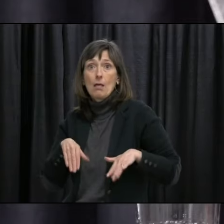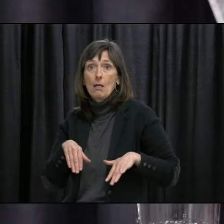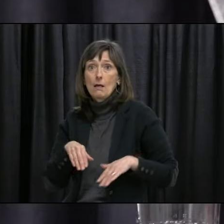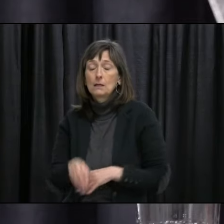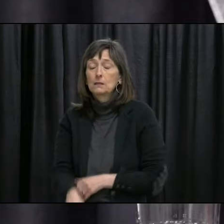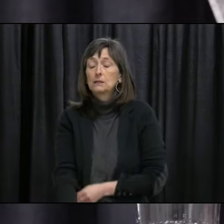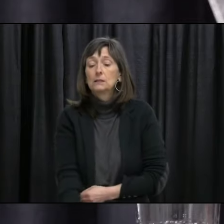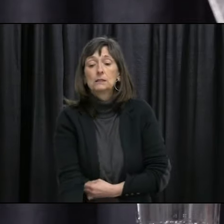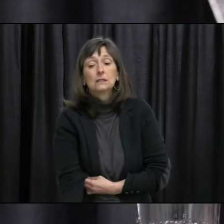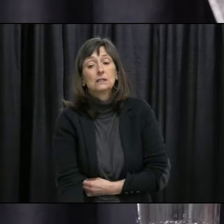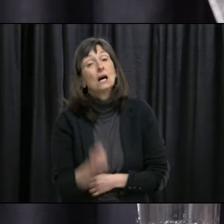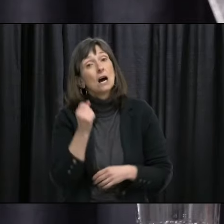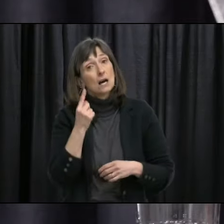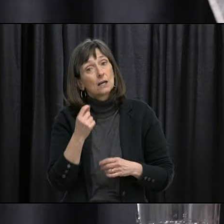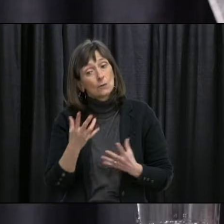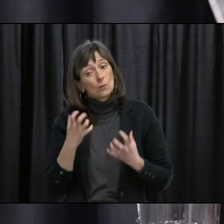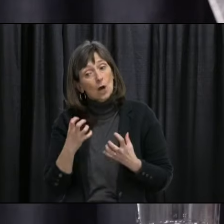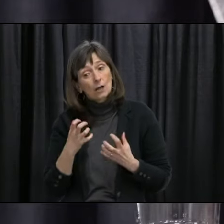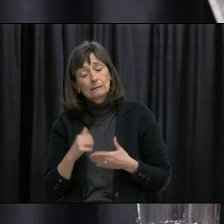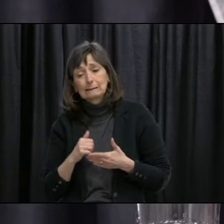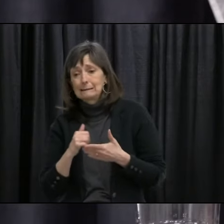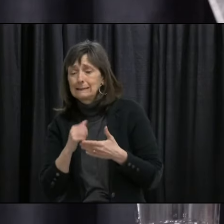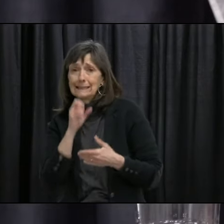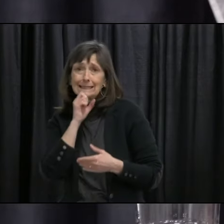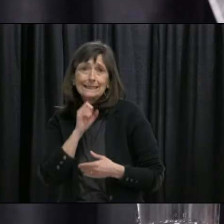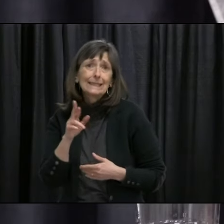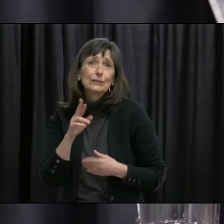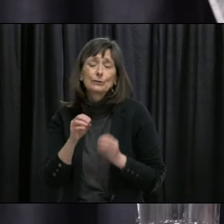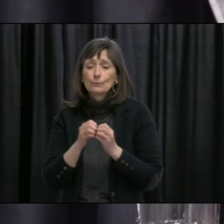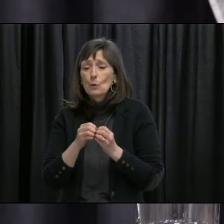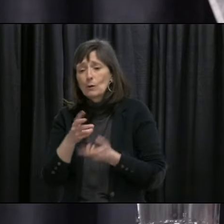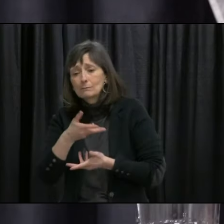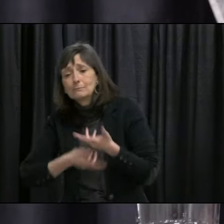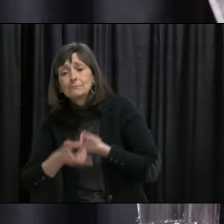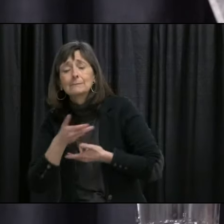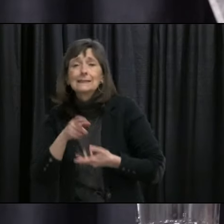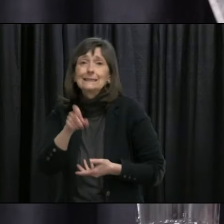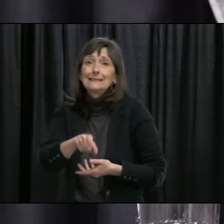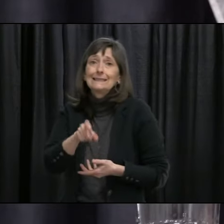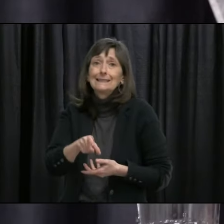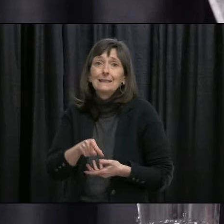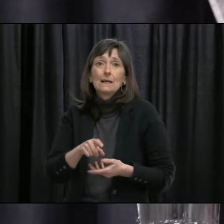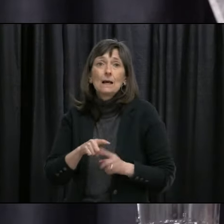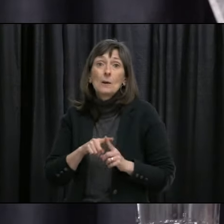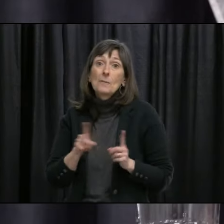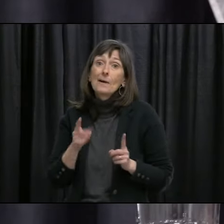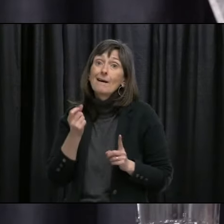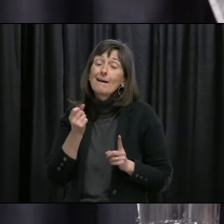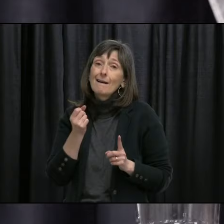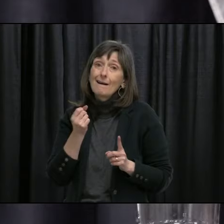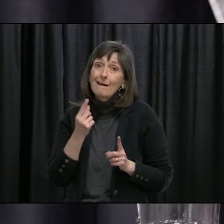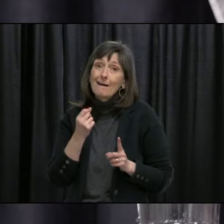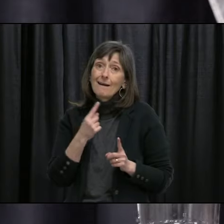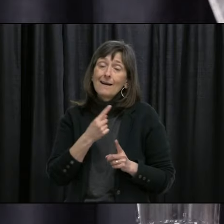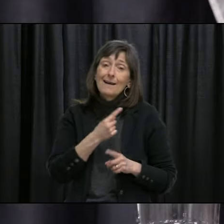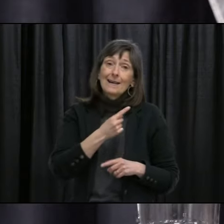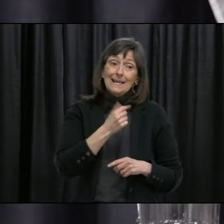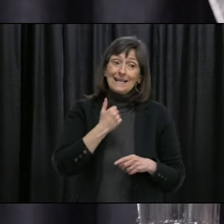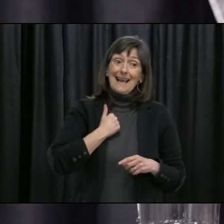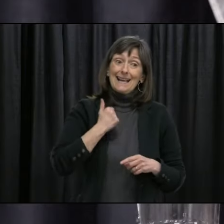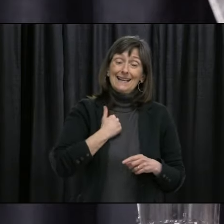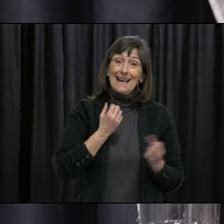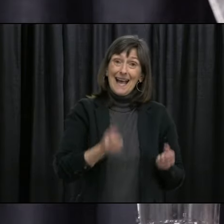would be great to be able to help our seniors out with that social contact directly, that half of yesterday's deaths